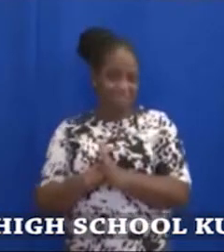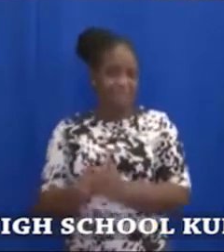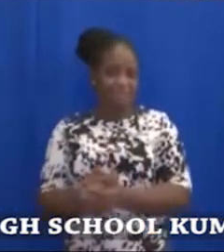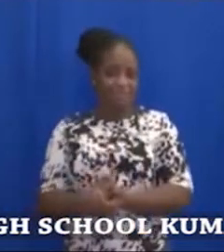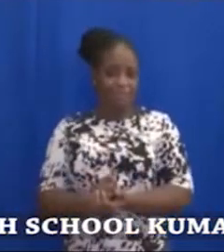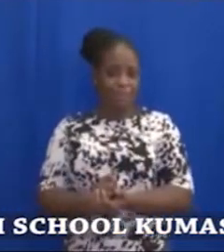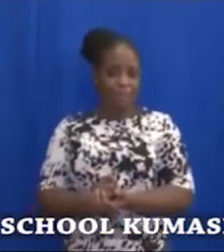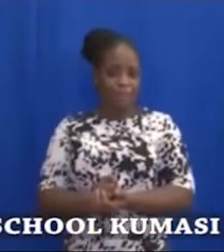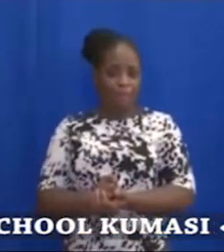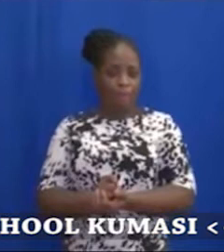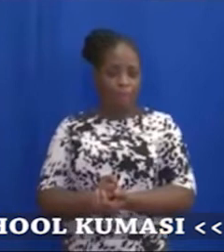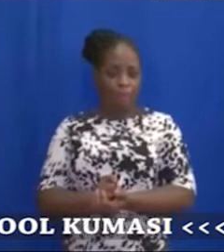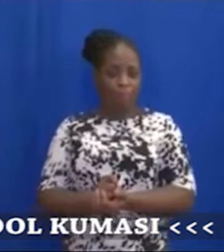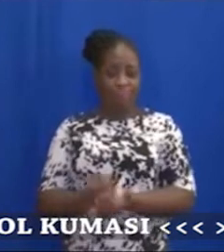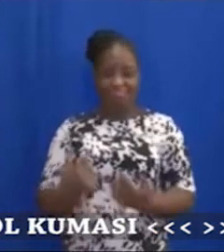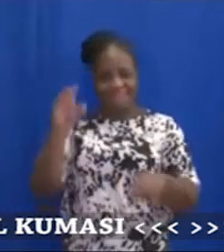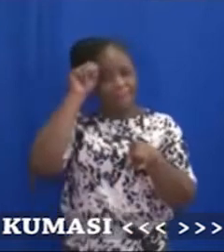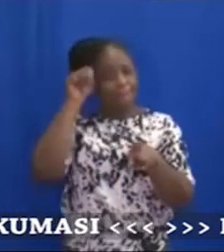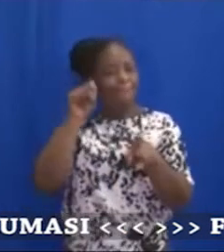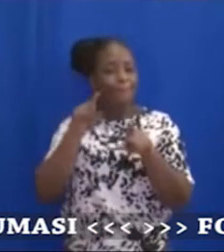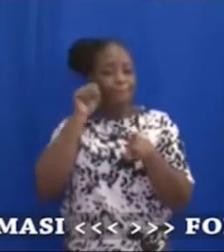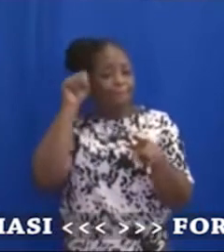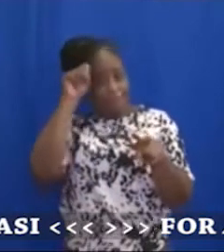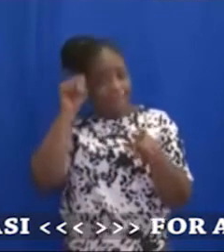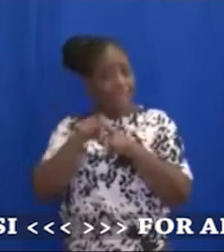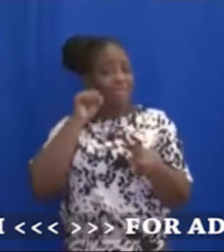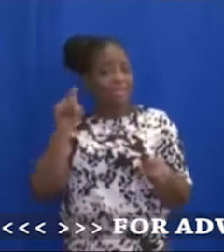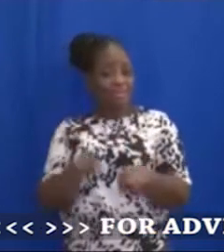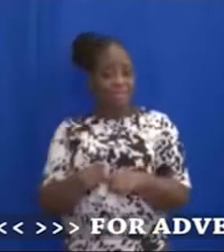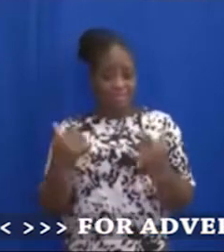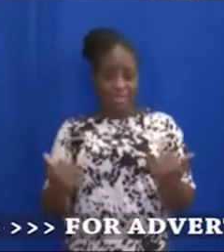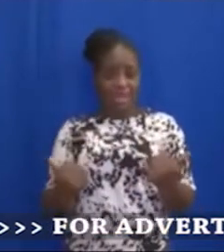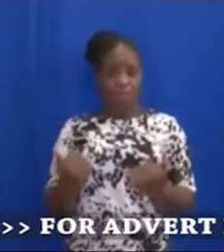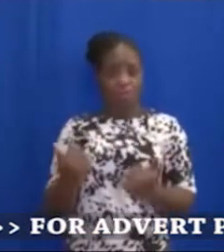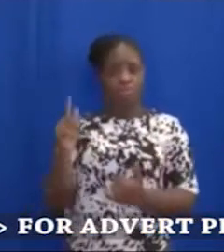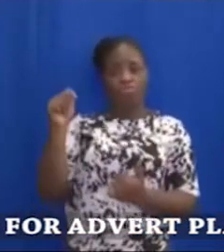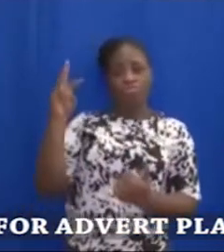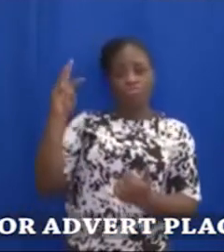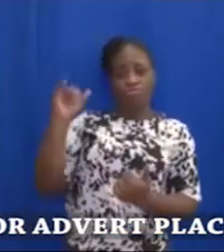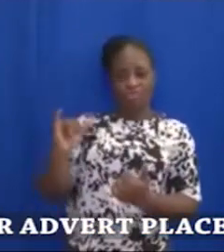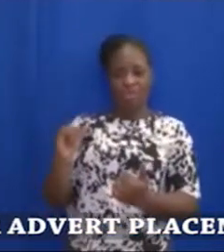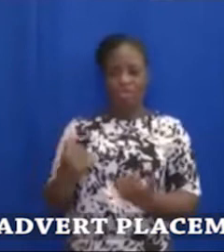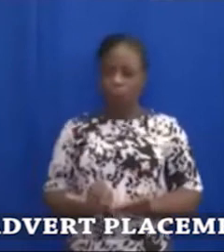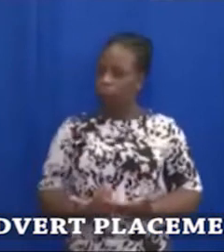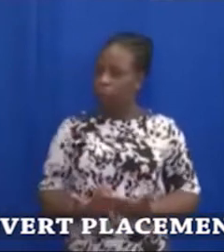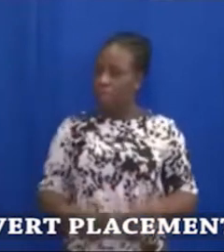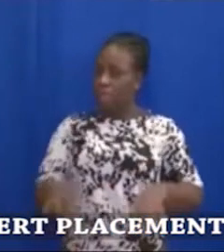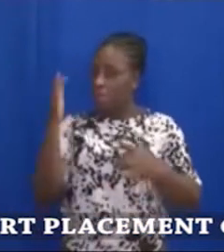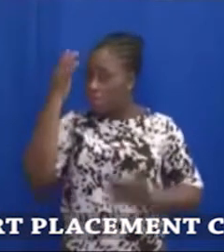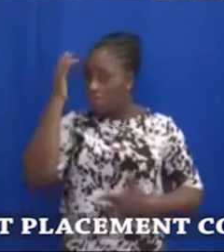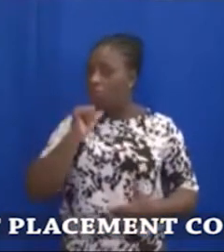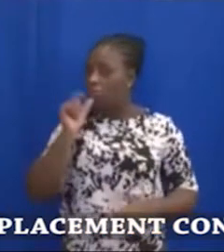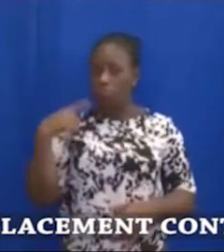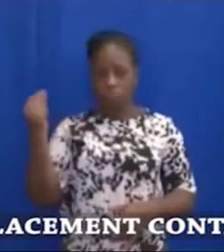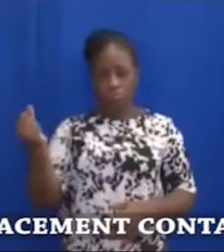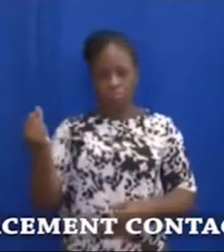Enuanom, mesrɛ mo, yareɛ no nkɔɔyɛ. Nti mesrɛ mo, sɛ mofiri fie